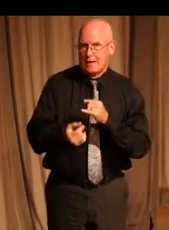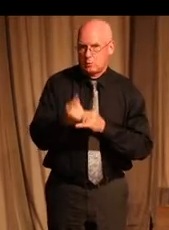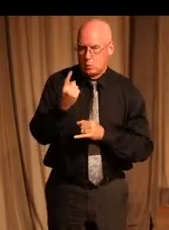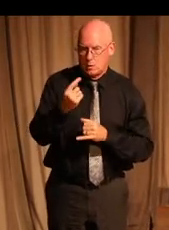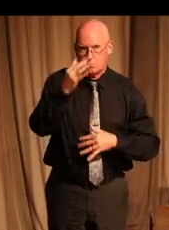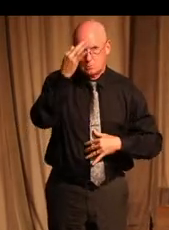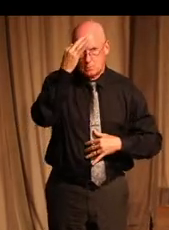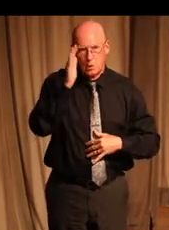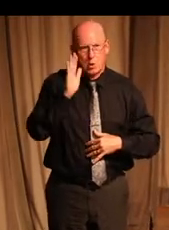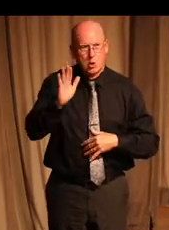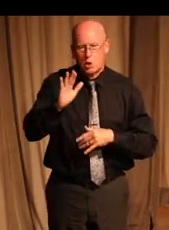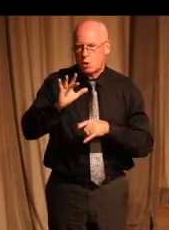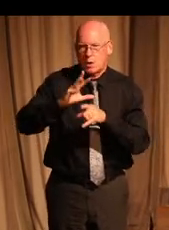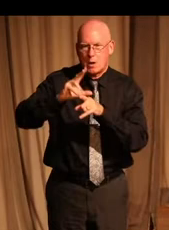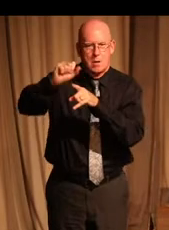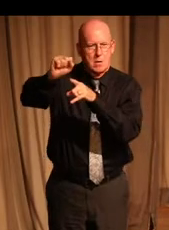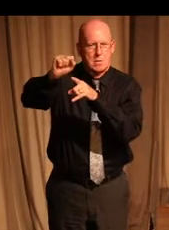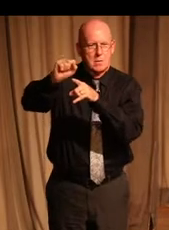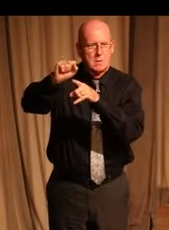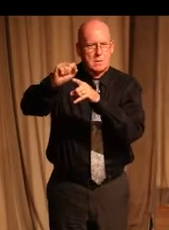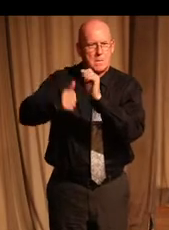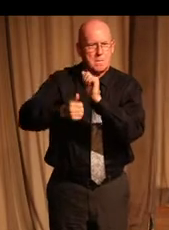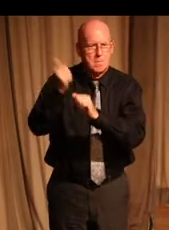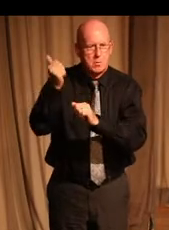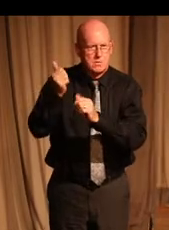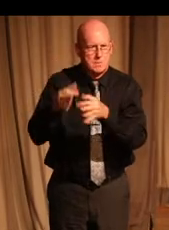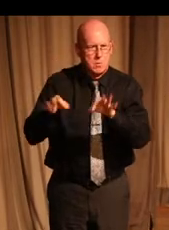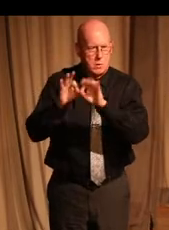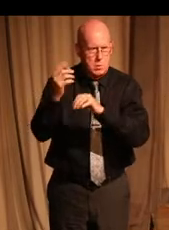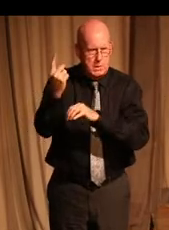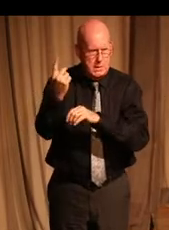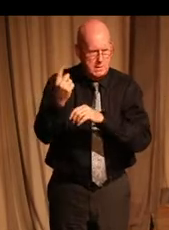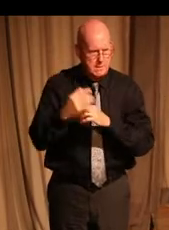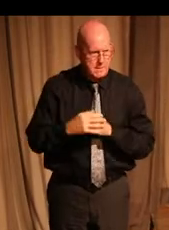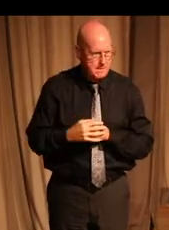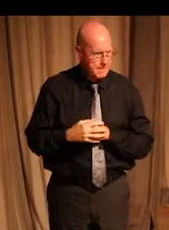her masterpiece, Sambizanga. Like, that is, it's,